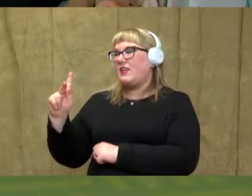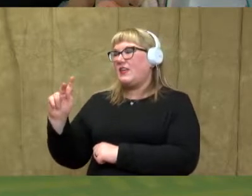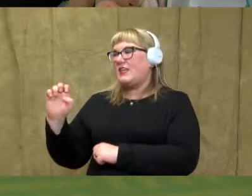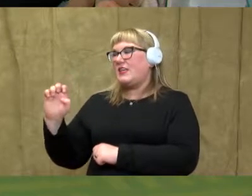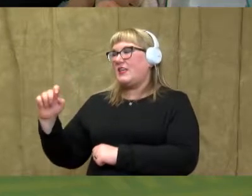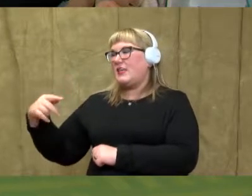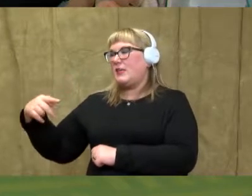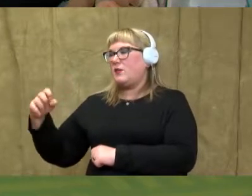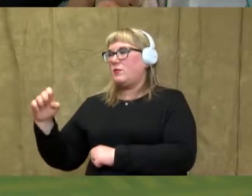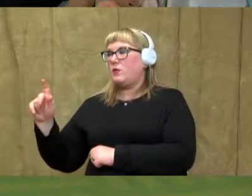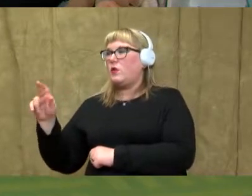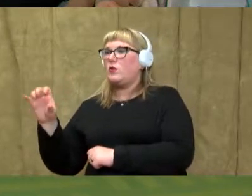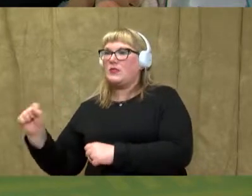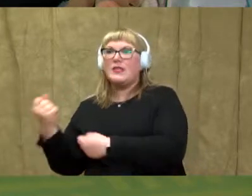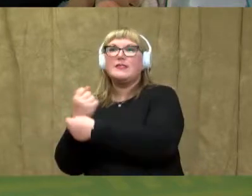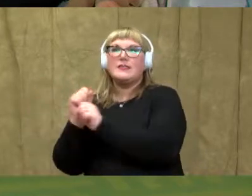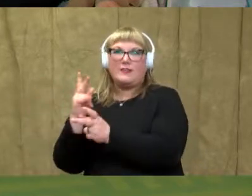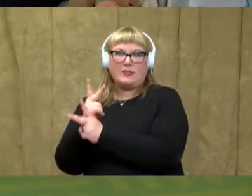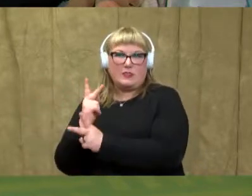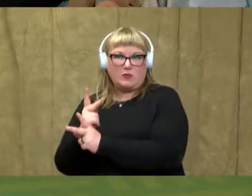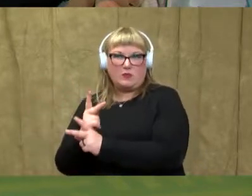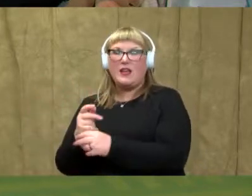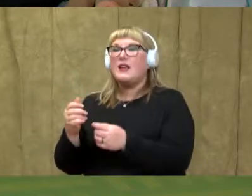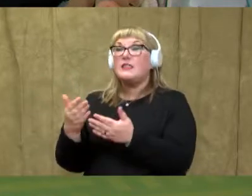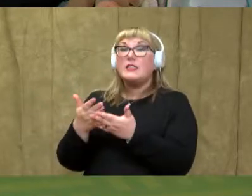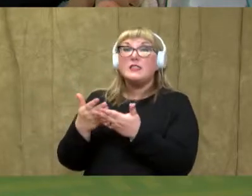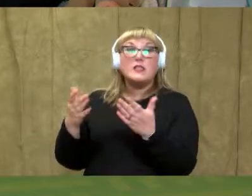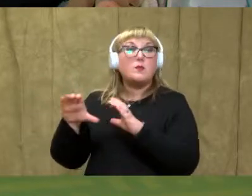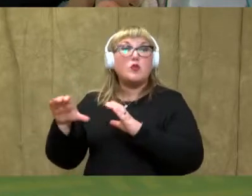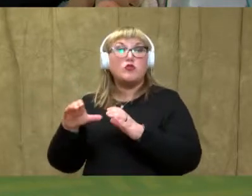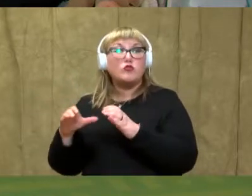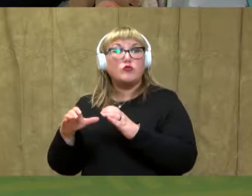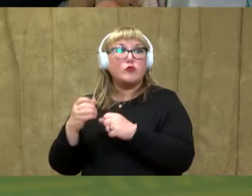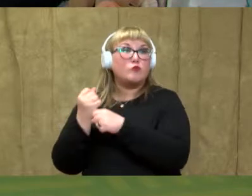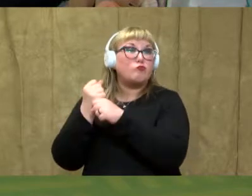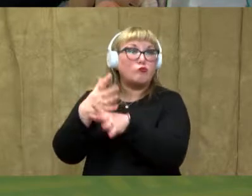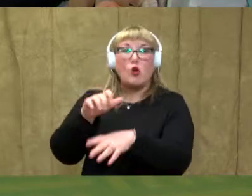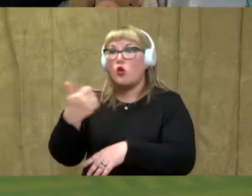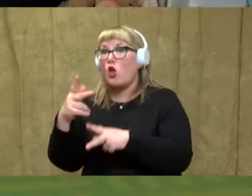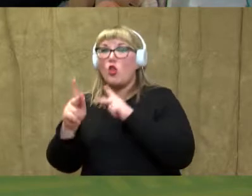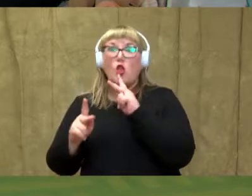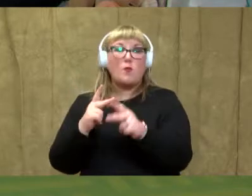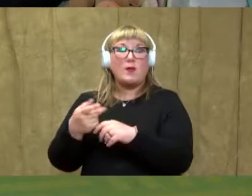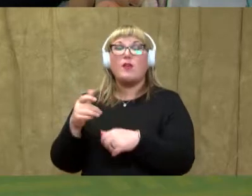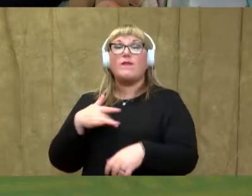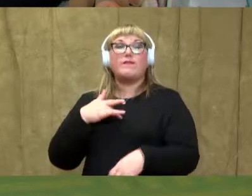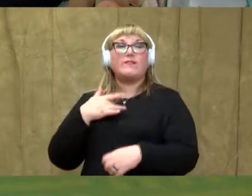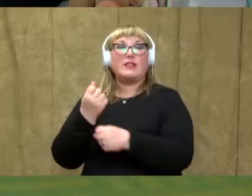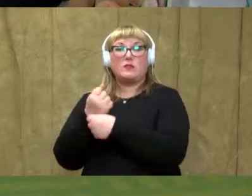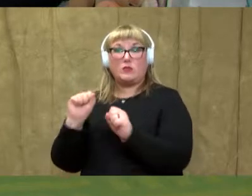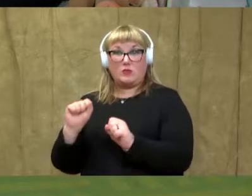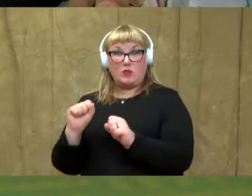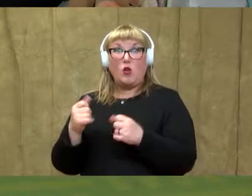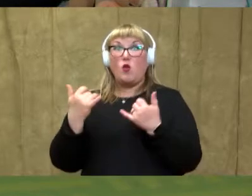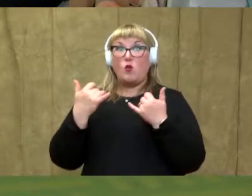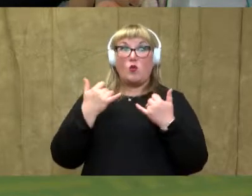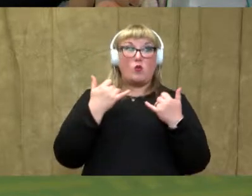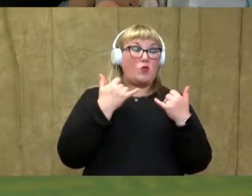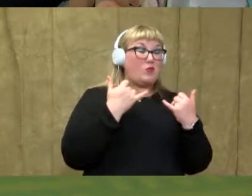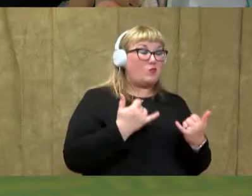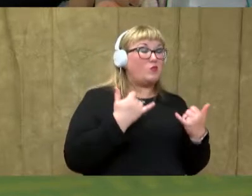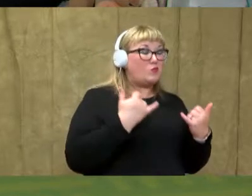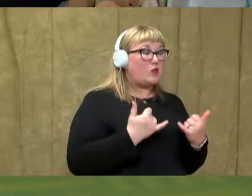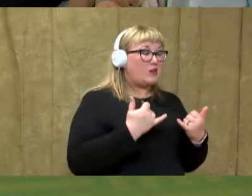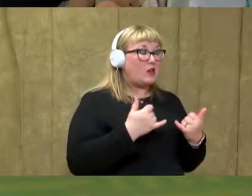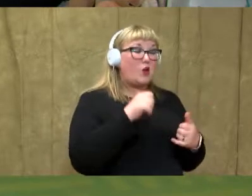feel safe. You do something to make someone feel safe. So right now, our job is to be a safe keeper. We're not at home, we're not